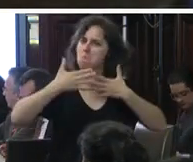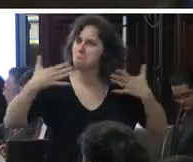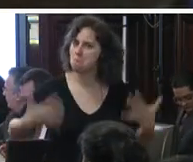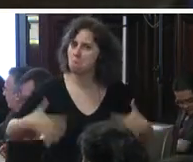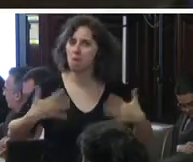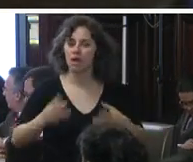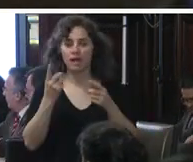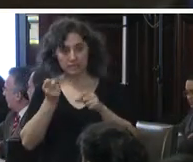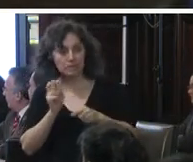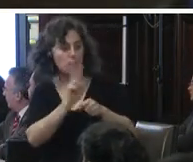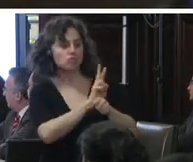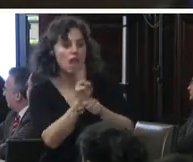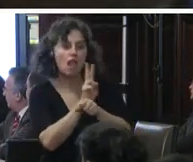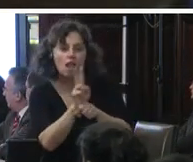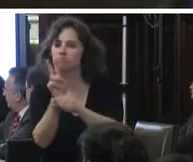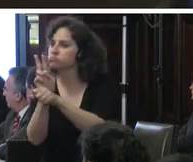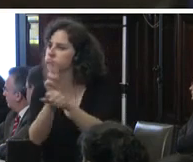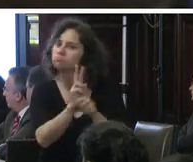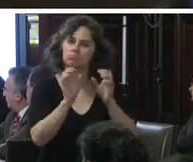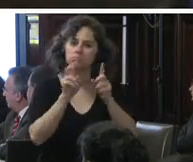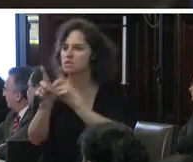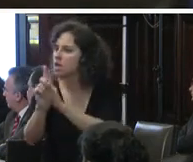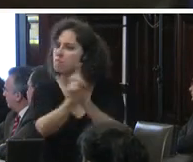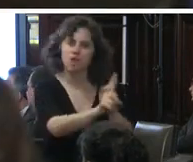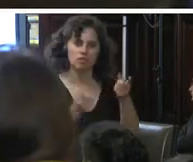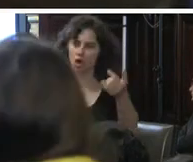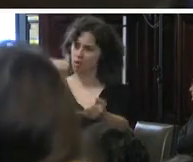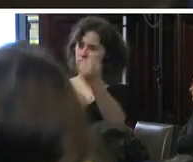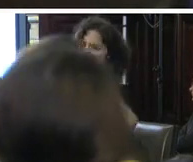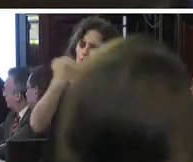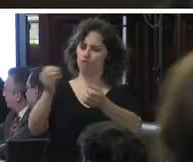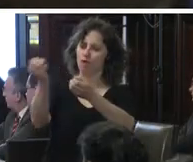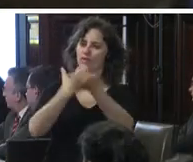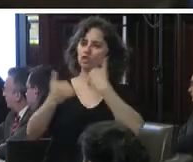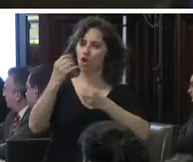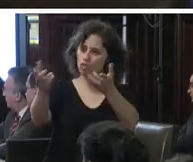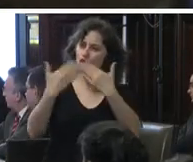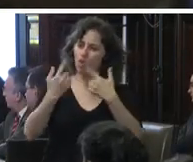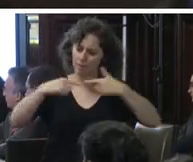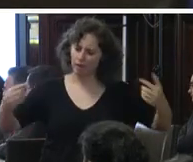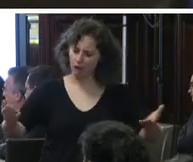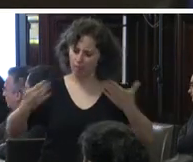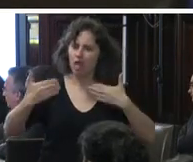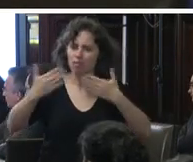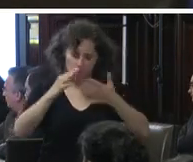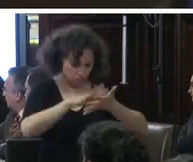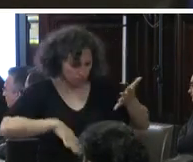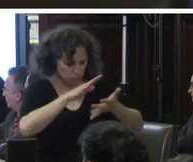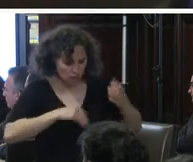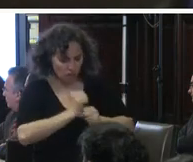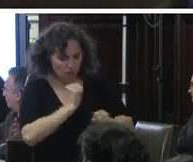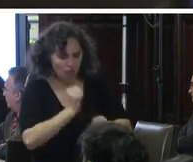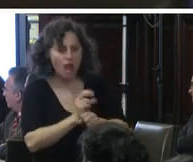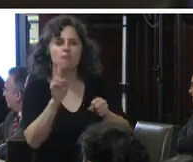additional material you consider necessary for us to continue monitoring this situation. Thank you all